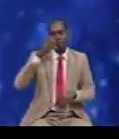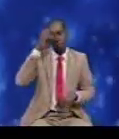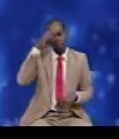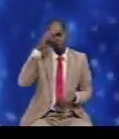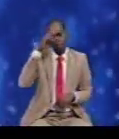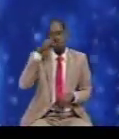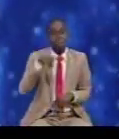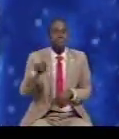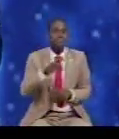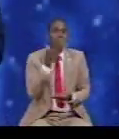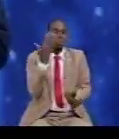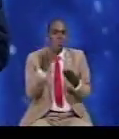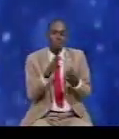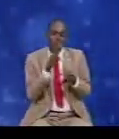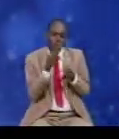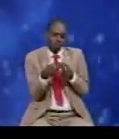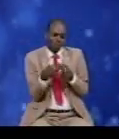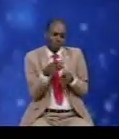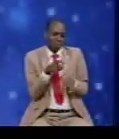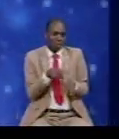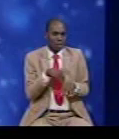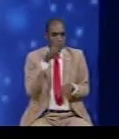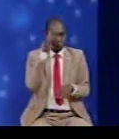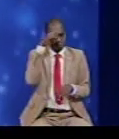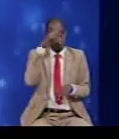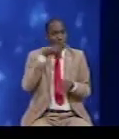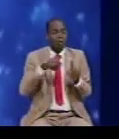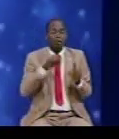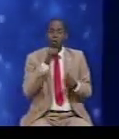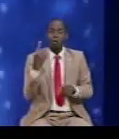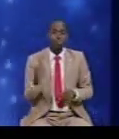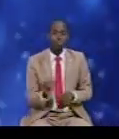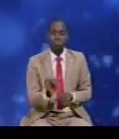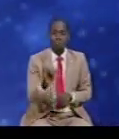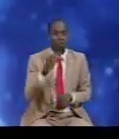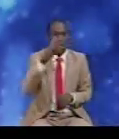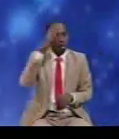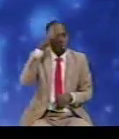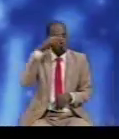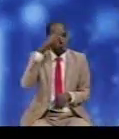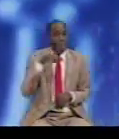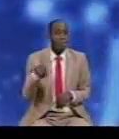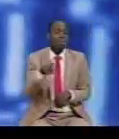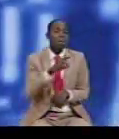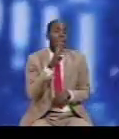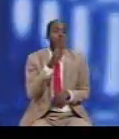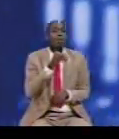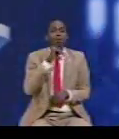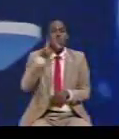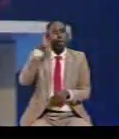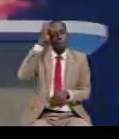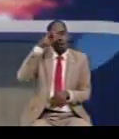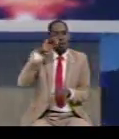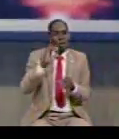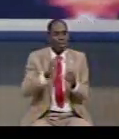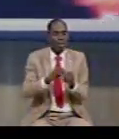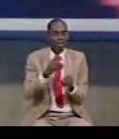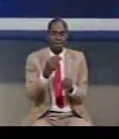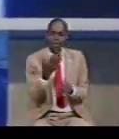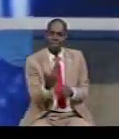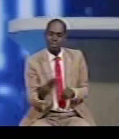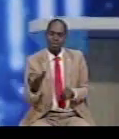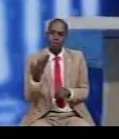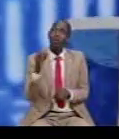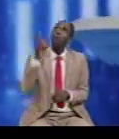be temporarily wise. They were not eternally wise. They were not wise in the things of God, in